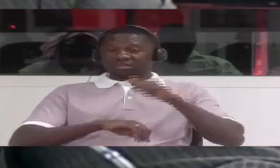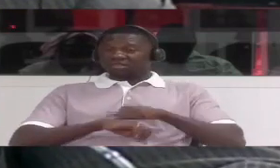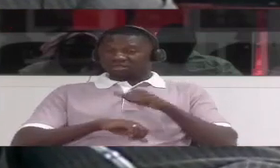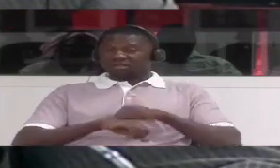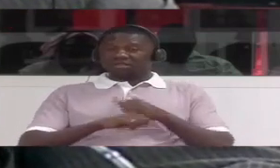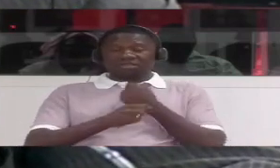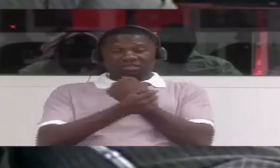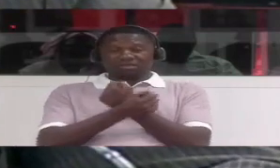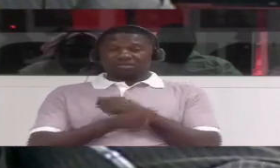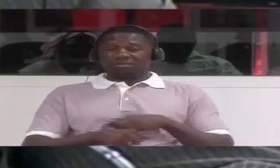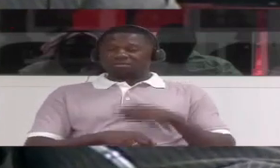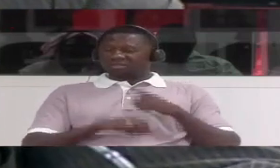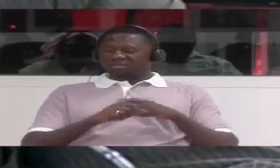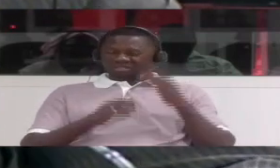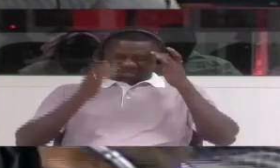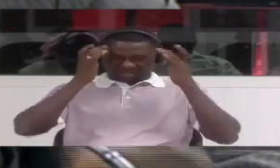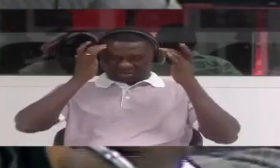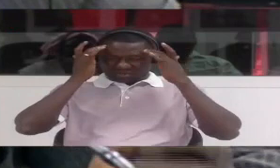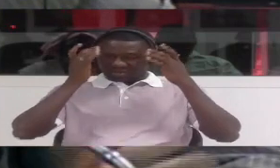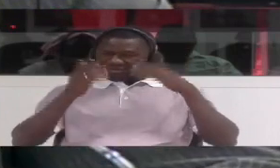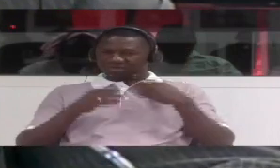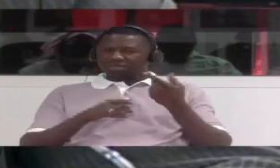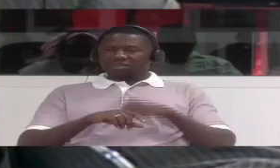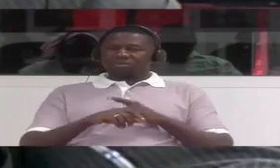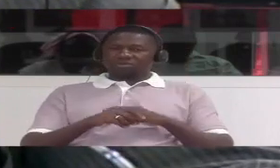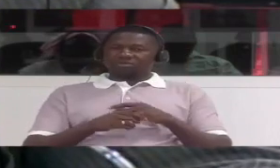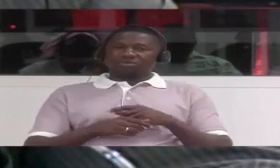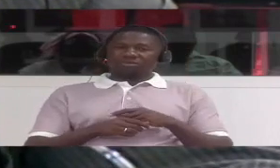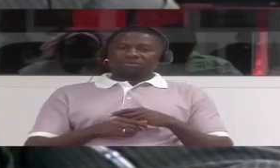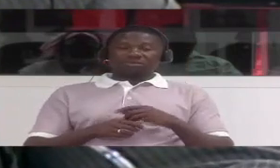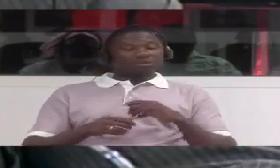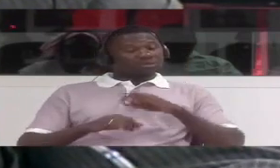have psychologically, even in terms of resources, I have not recovered.